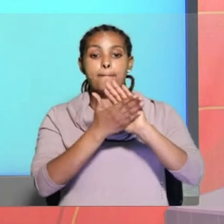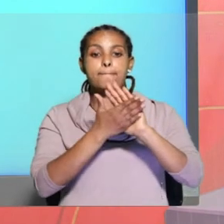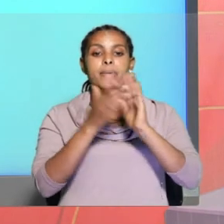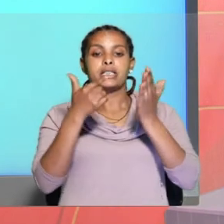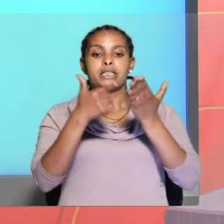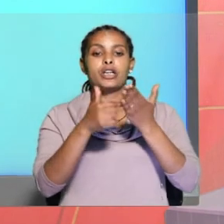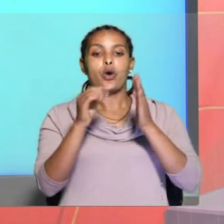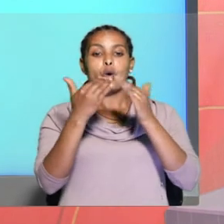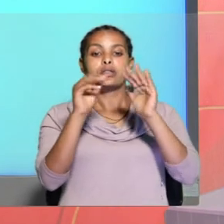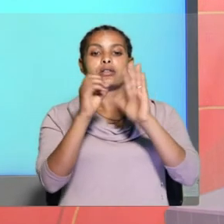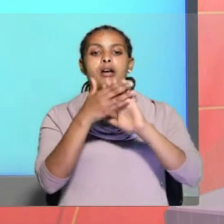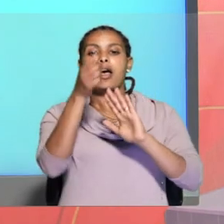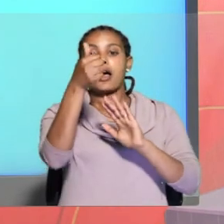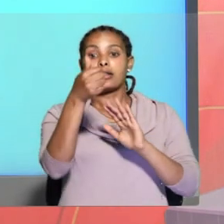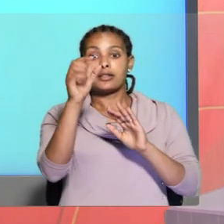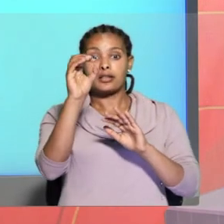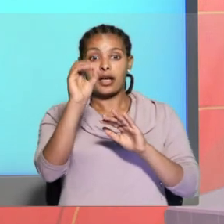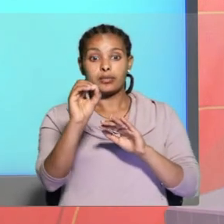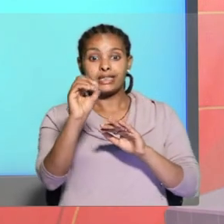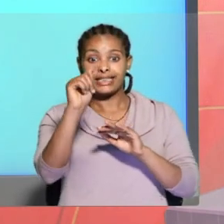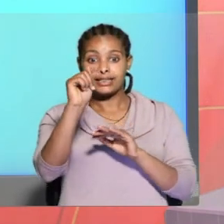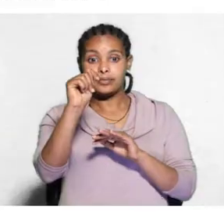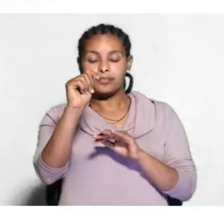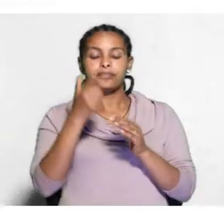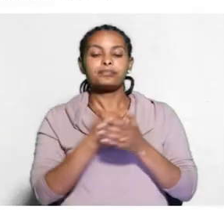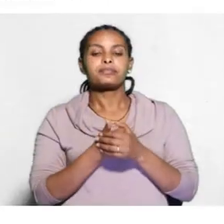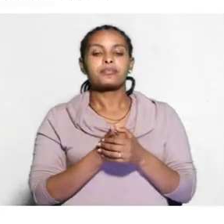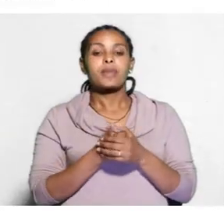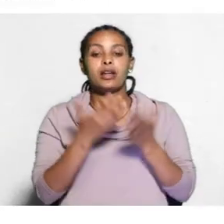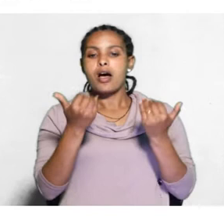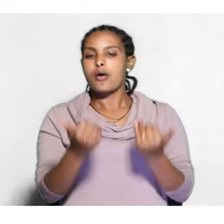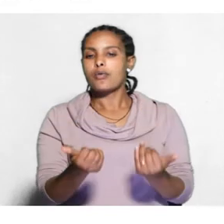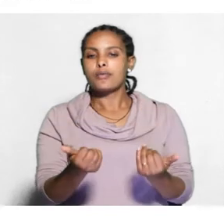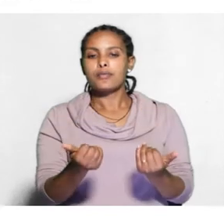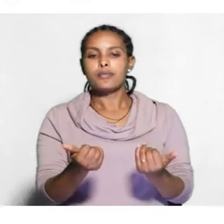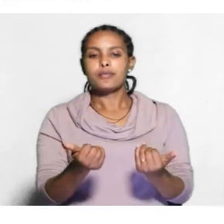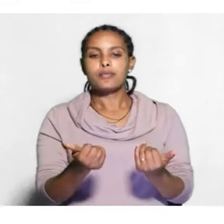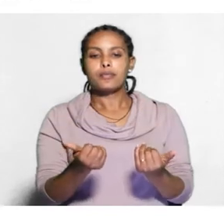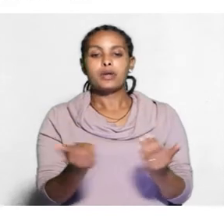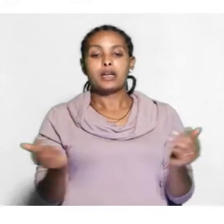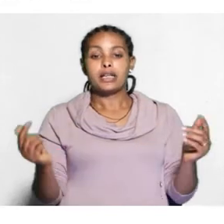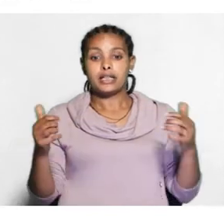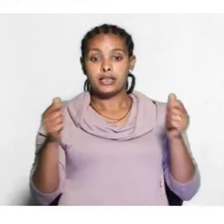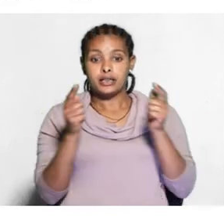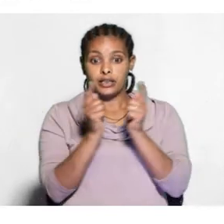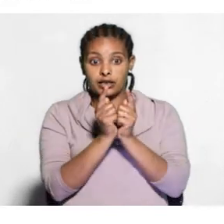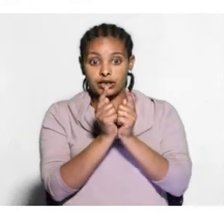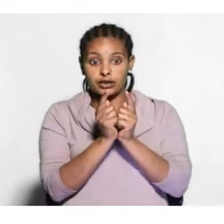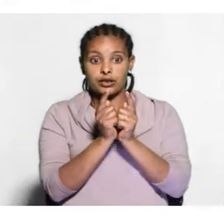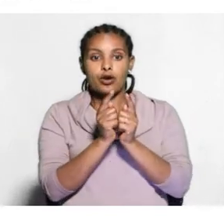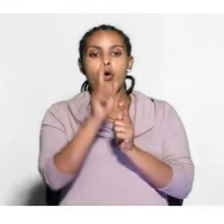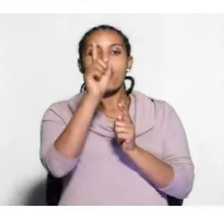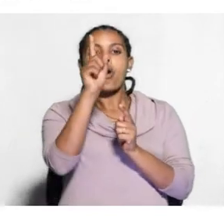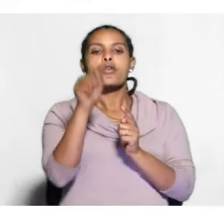this concentration of a at time t now the integration of one over x